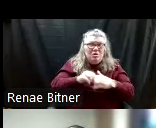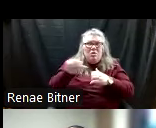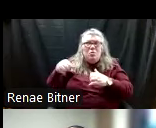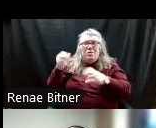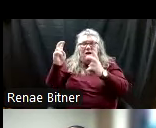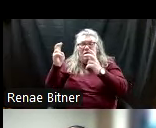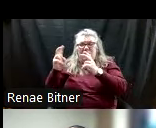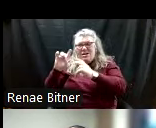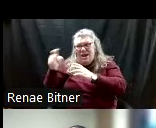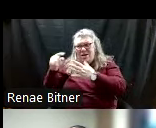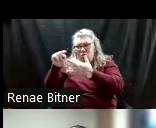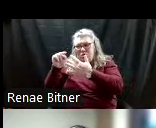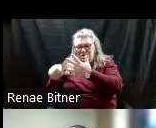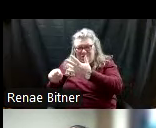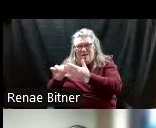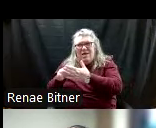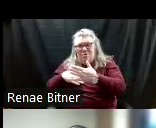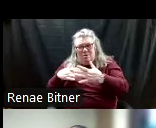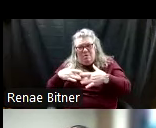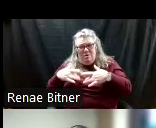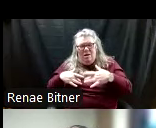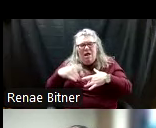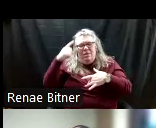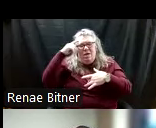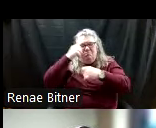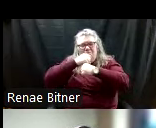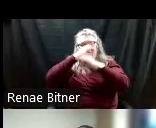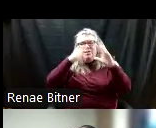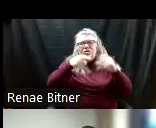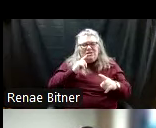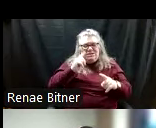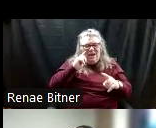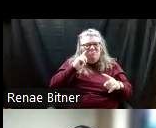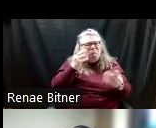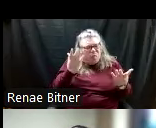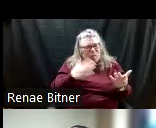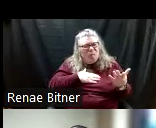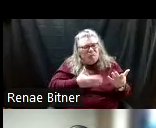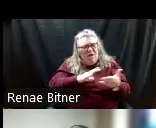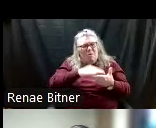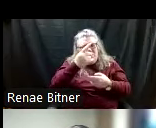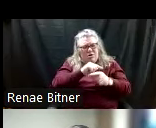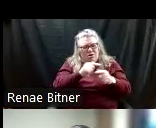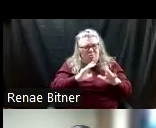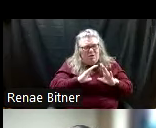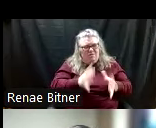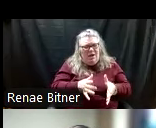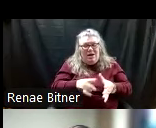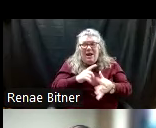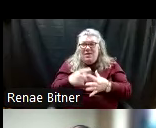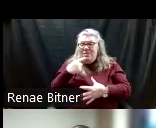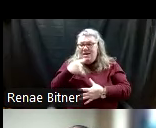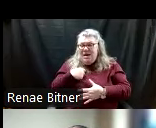issues. Um, in my mind, I thought, okay, so she's deaf. I'll learn sign language. This will be okay. Well, then they say your